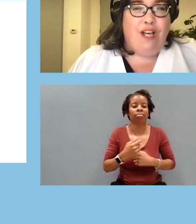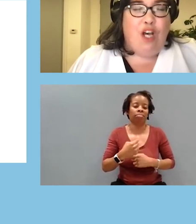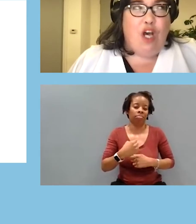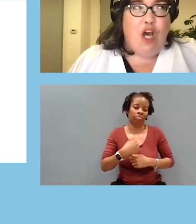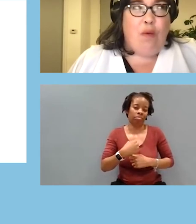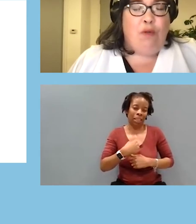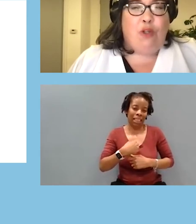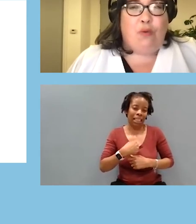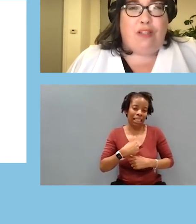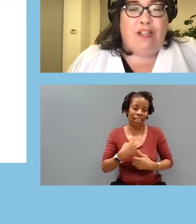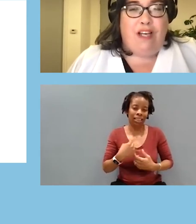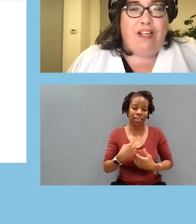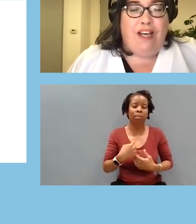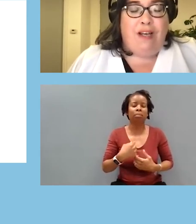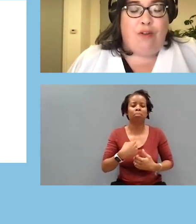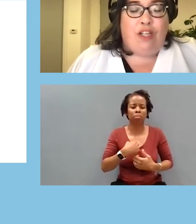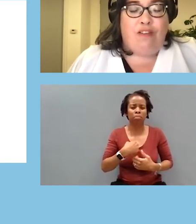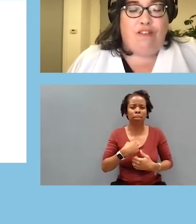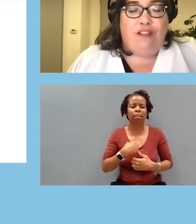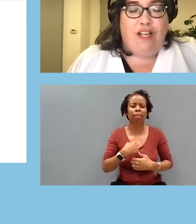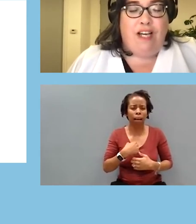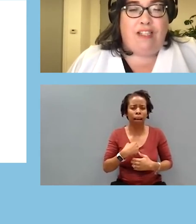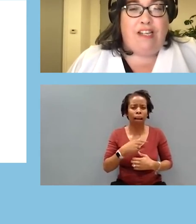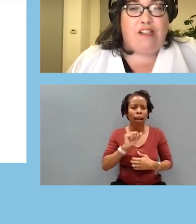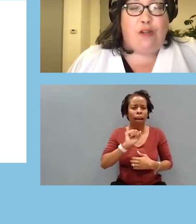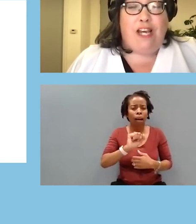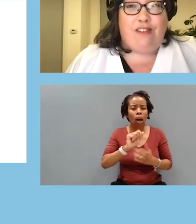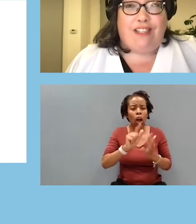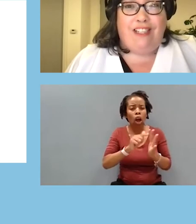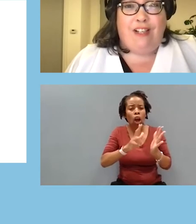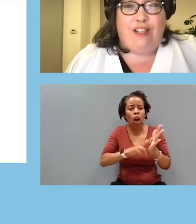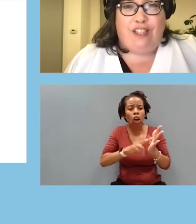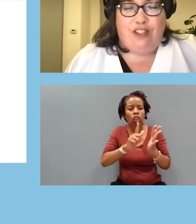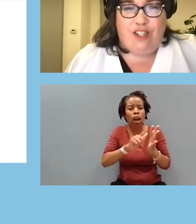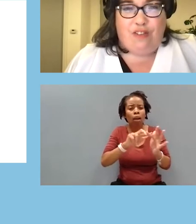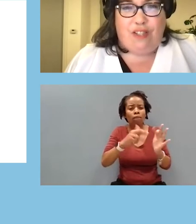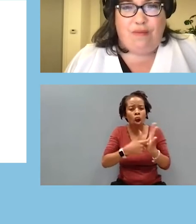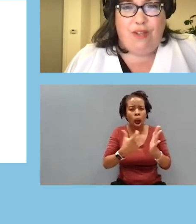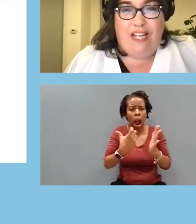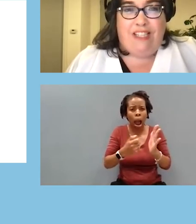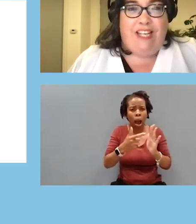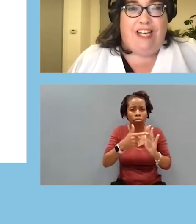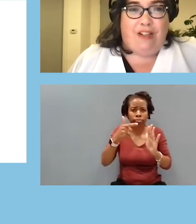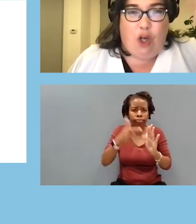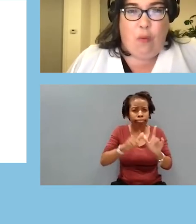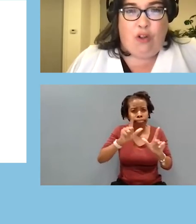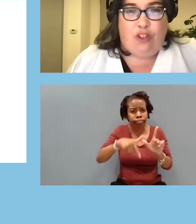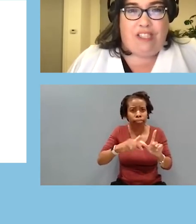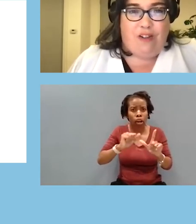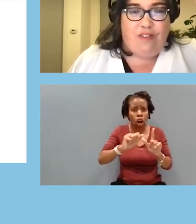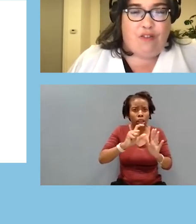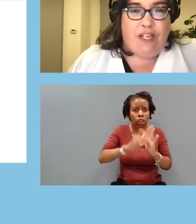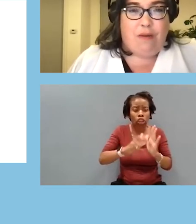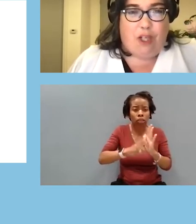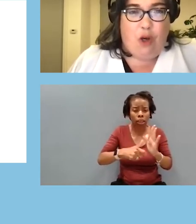was amused that Jennifer had esoteric in her dictionary. And then I go on